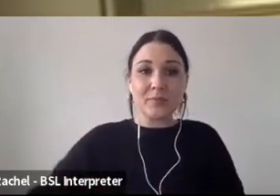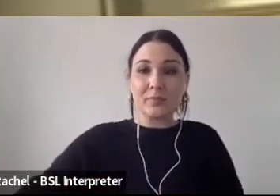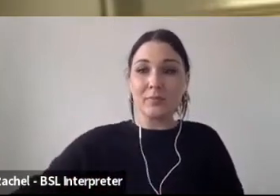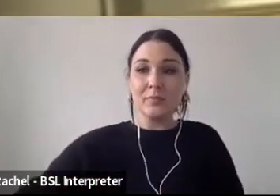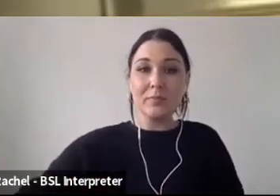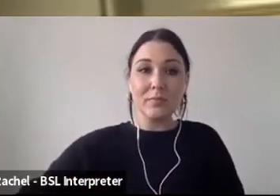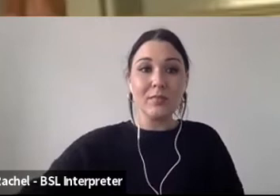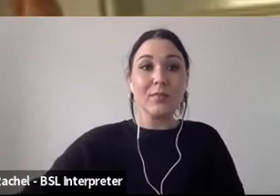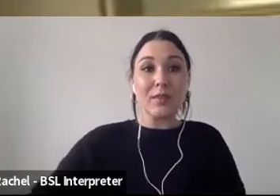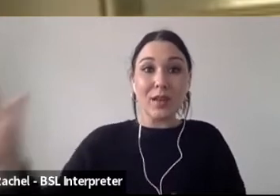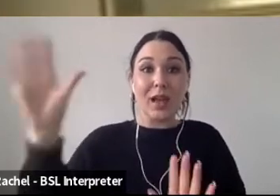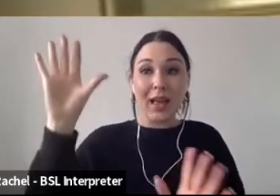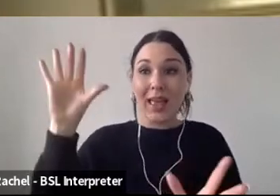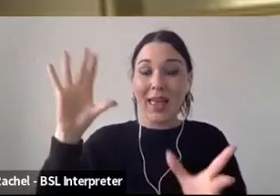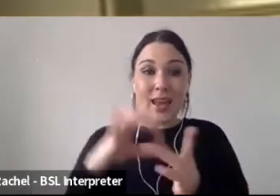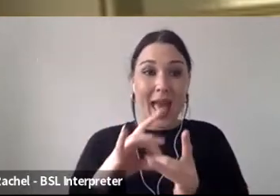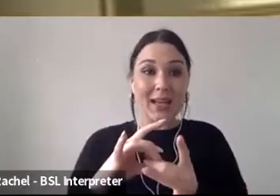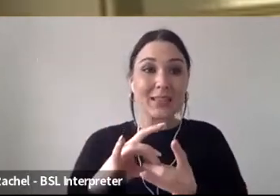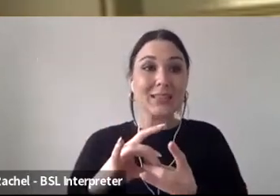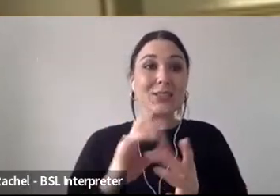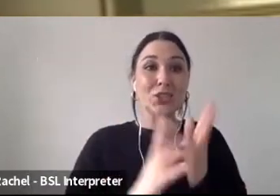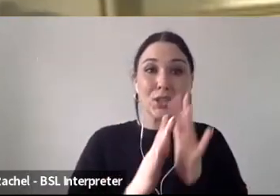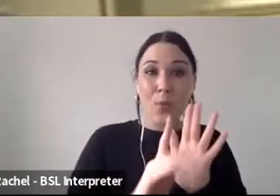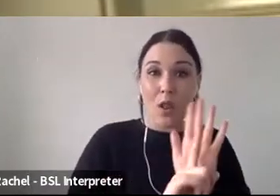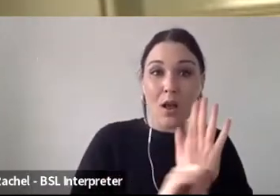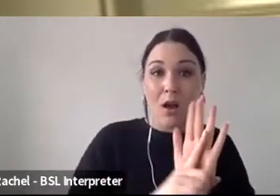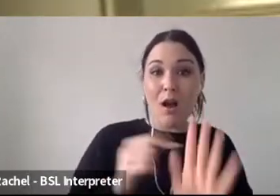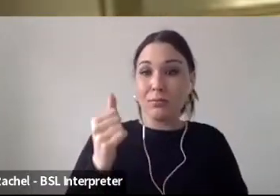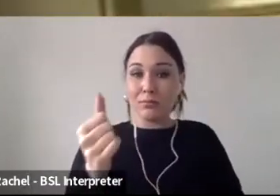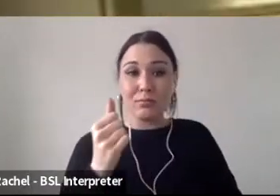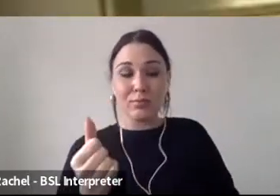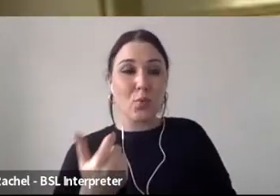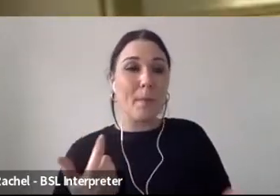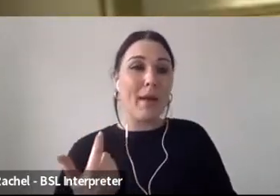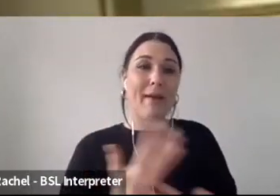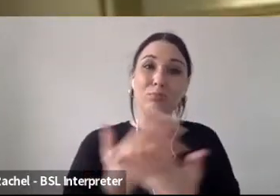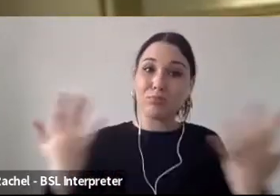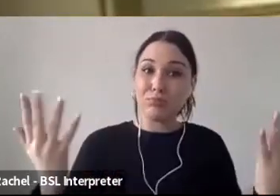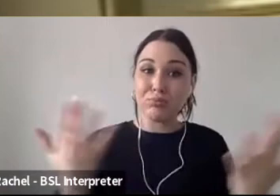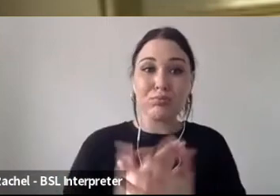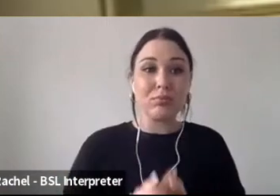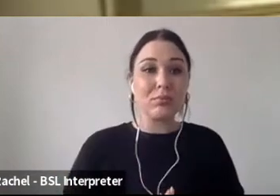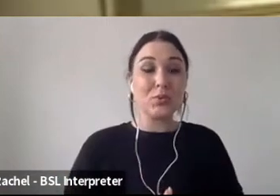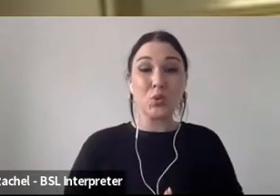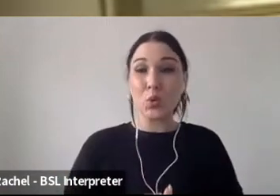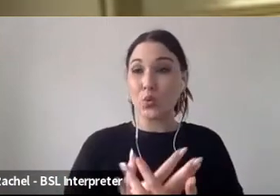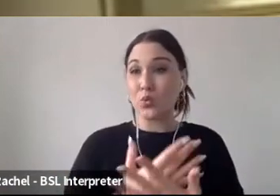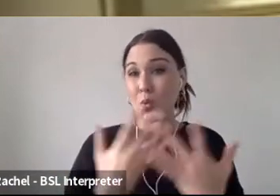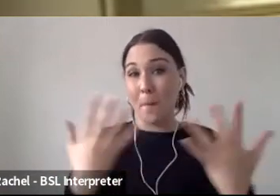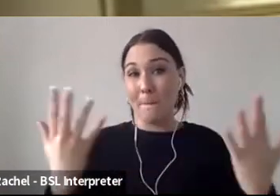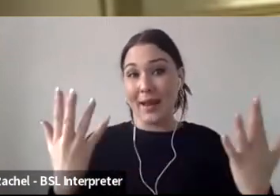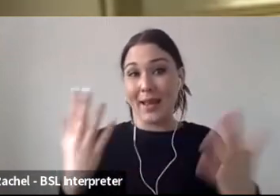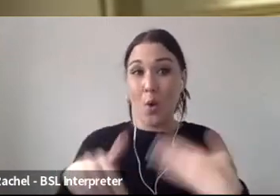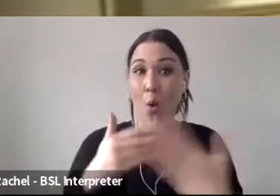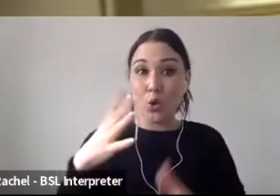connect to the fire alarm, smoke alarm, doorbell, and so on. And so there's lots of technology. All you need to do is do a